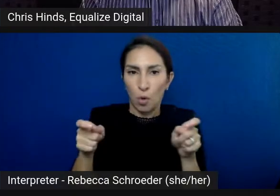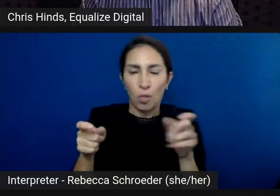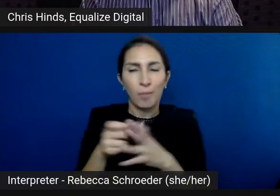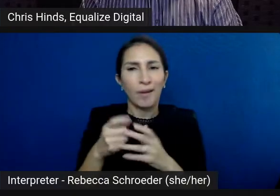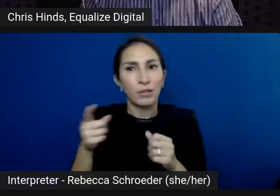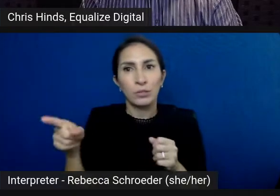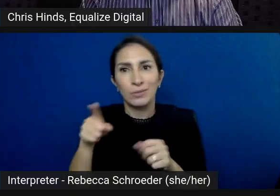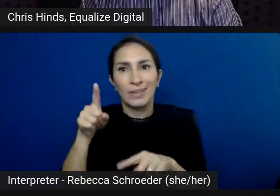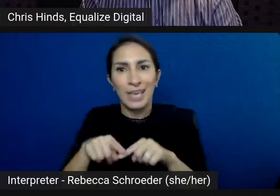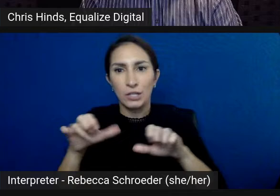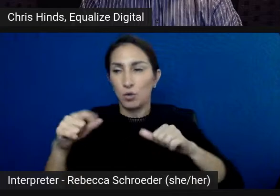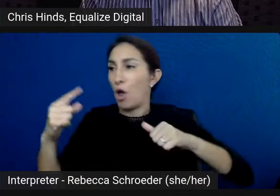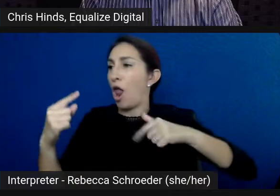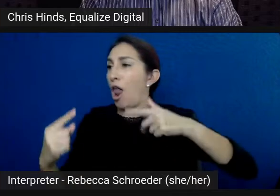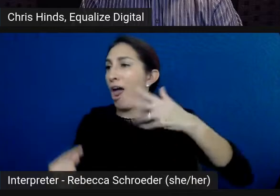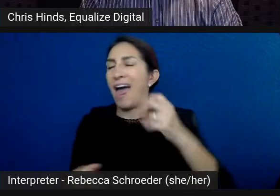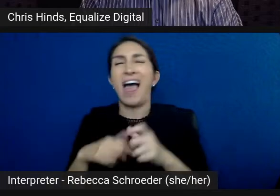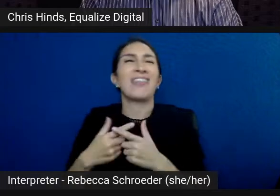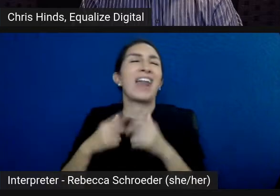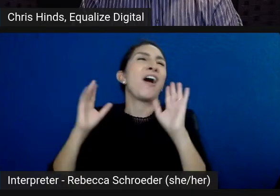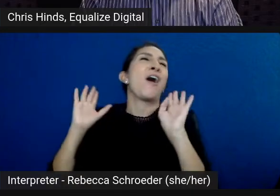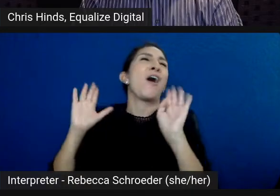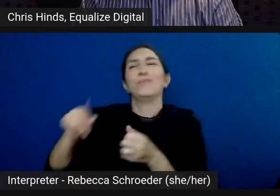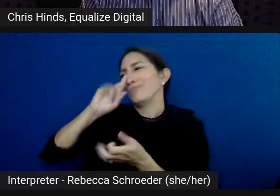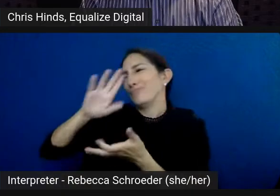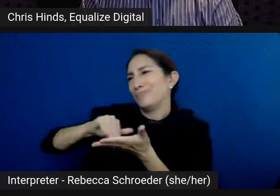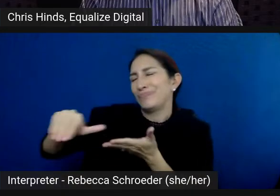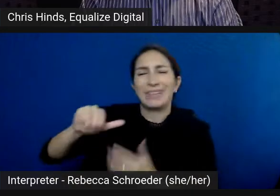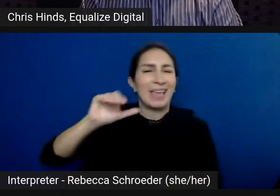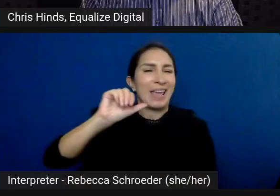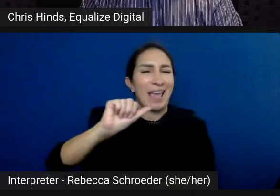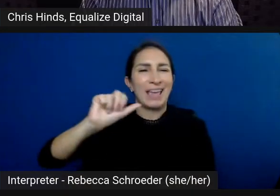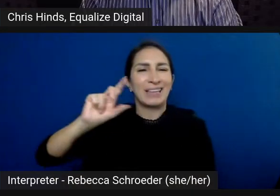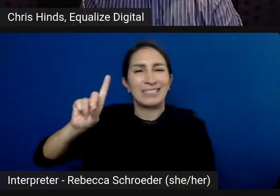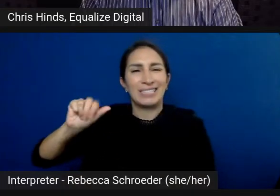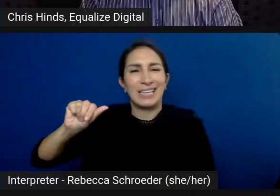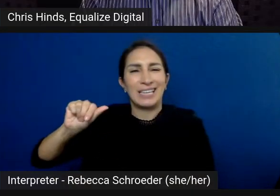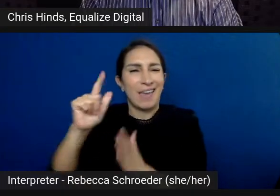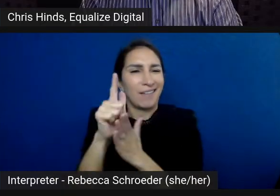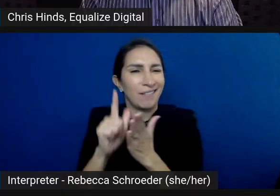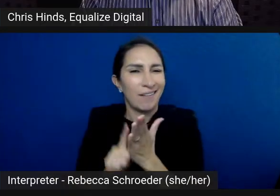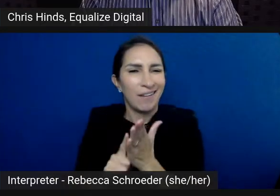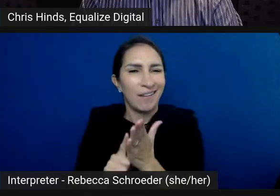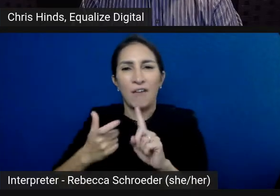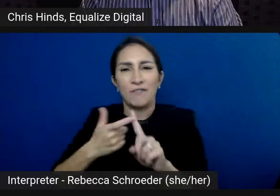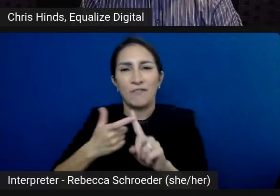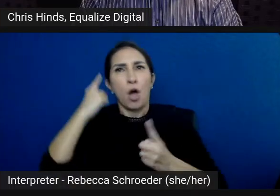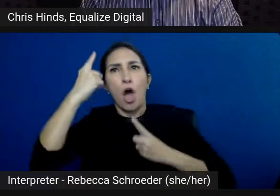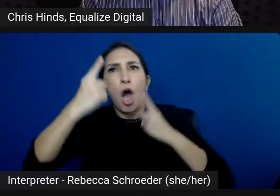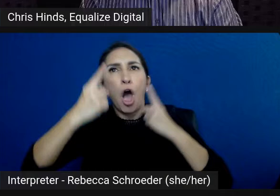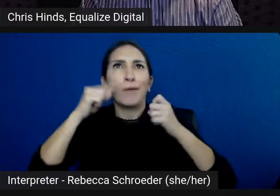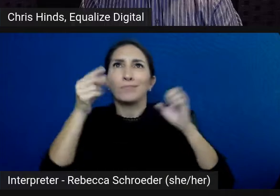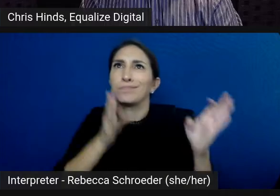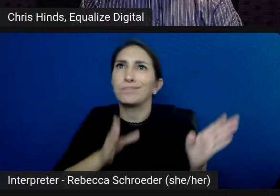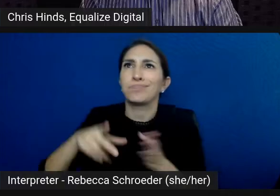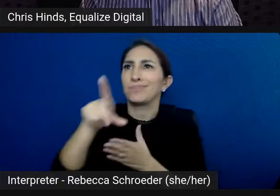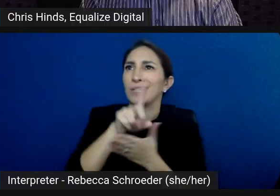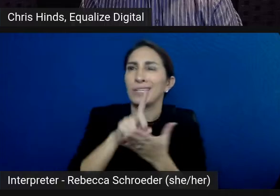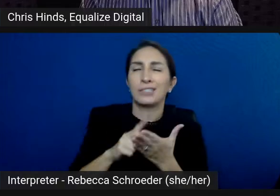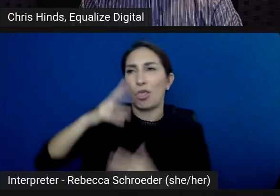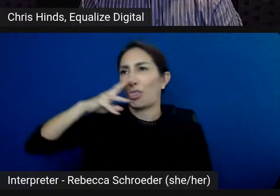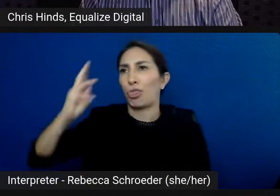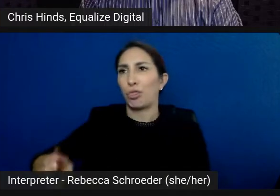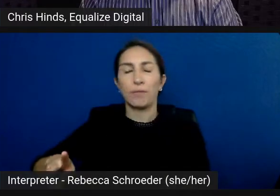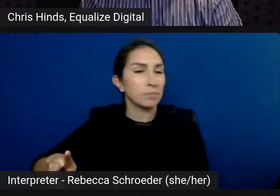things and just exclude the Americans with Disabilities Act from your consideration. But it seems like a lot